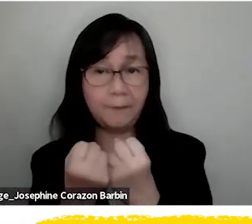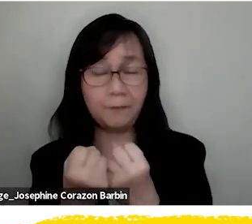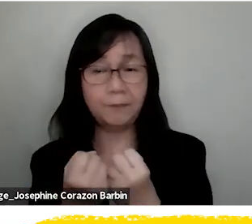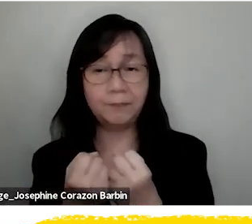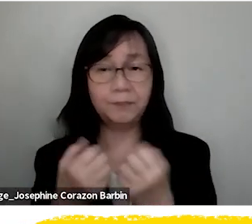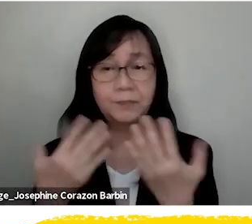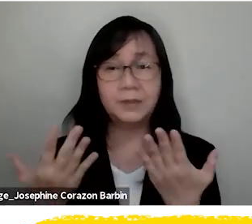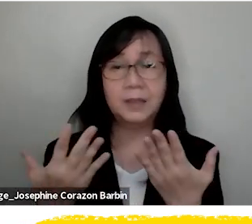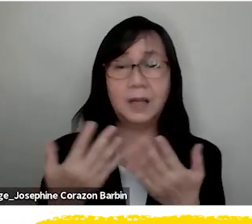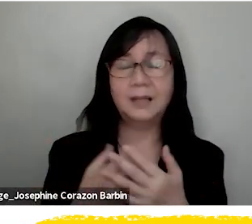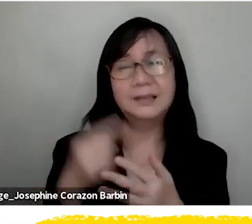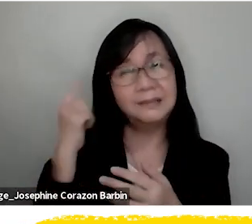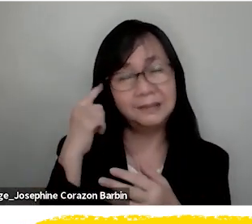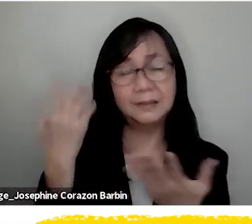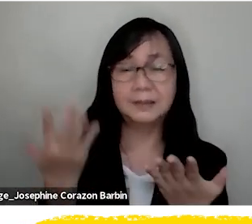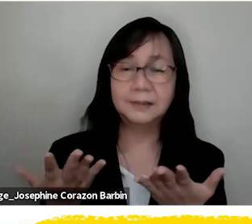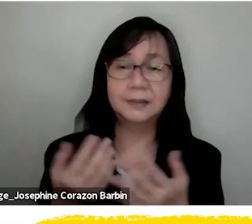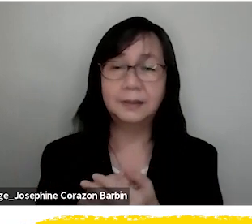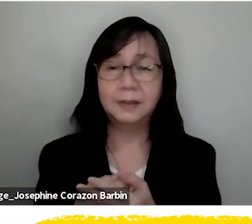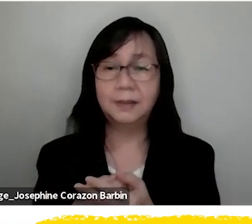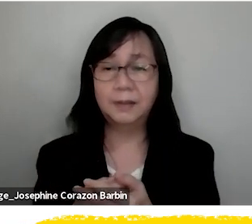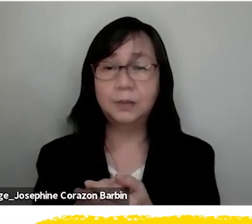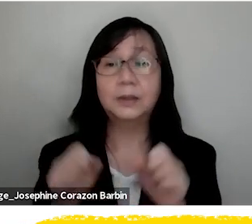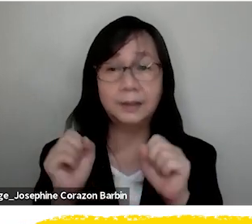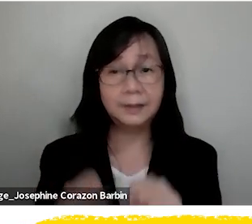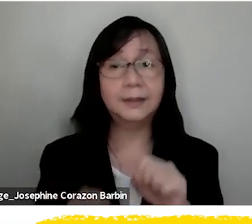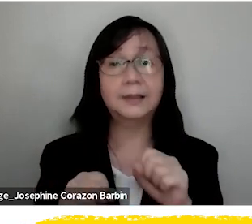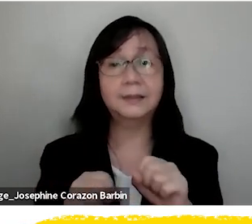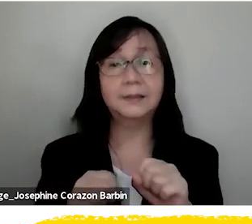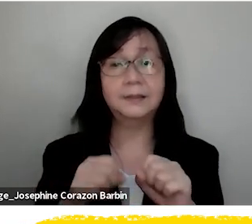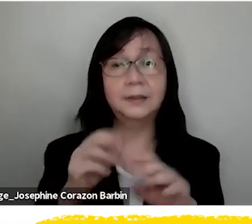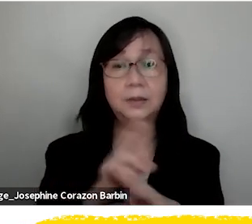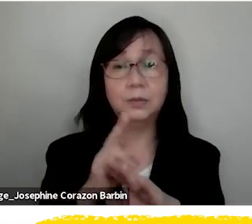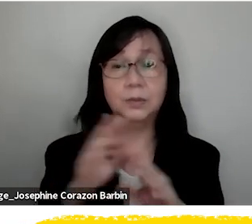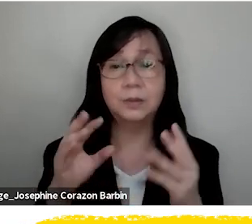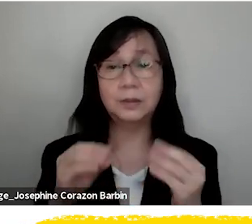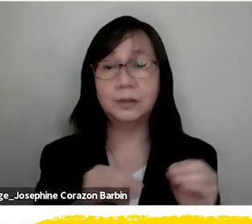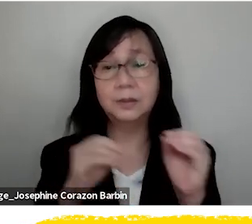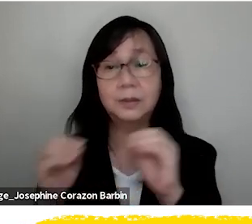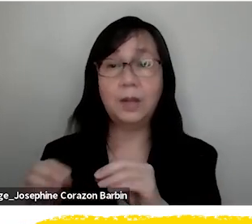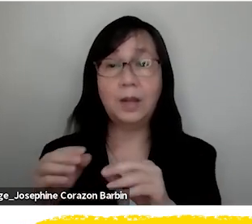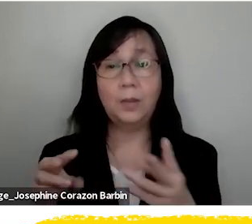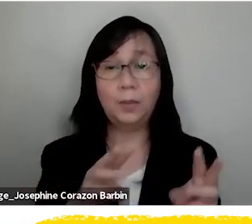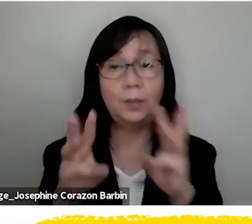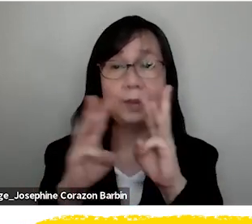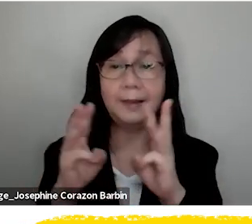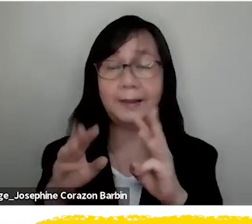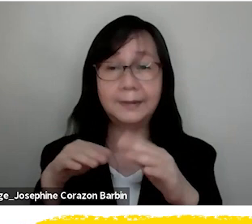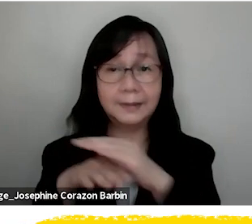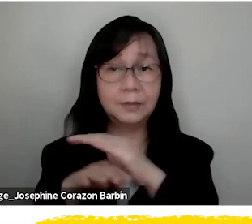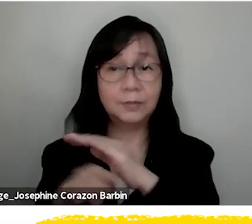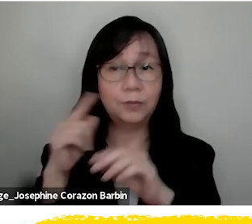that, I thought that this is something you can put on your radar, and this is a tool that will be accessible for